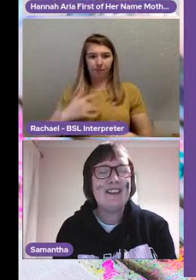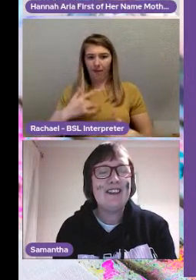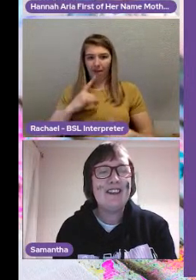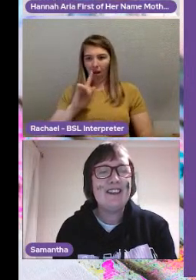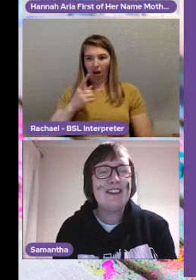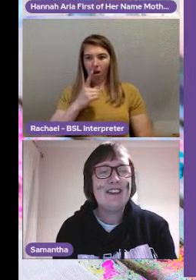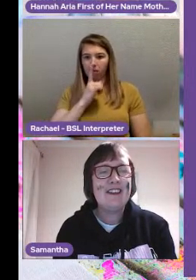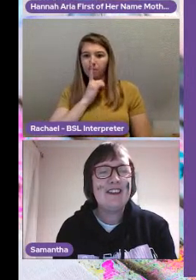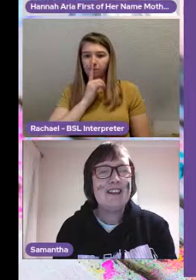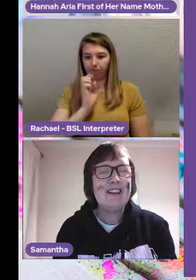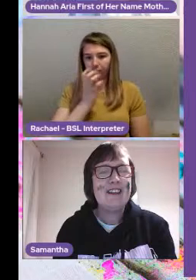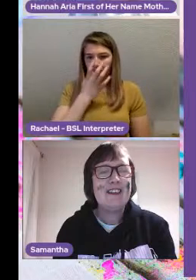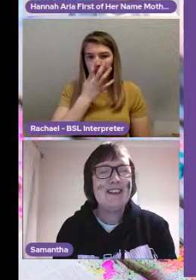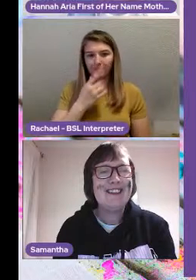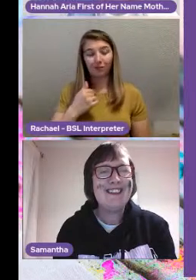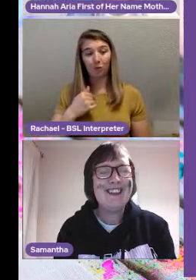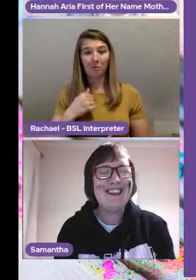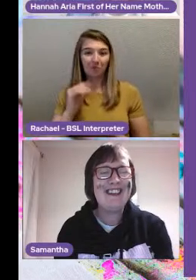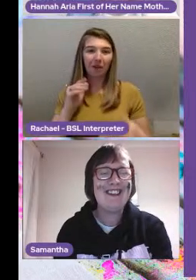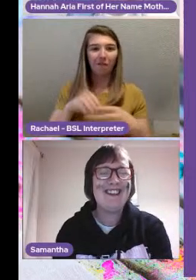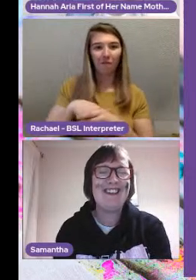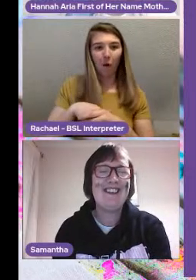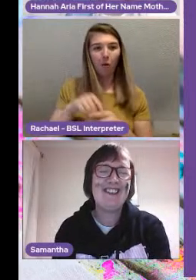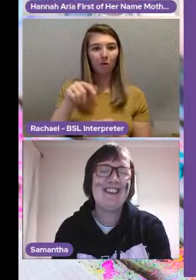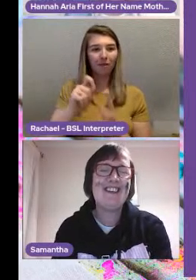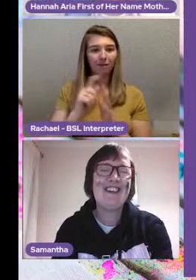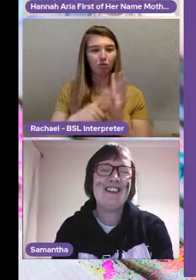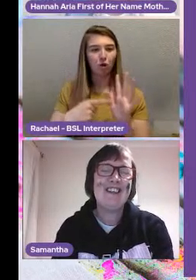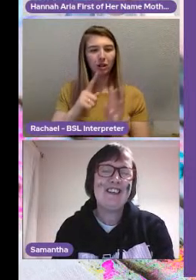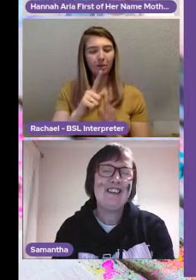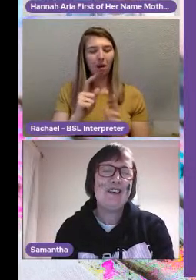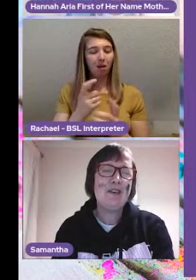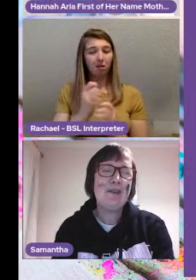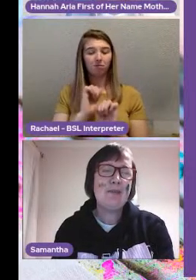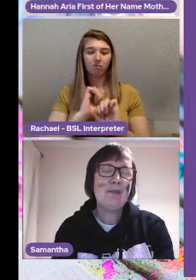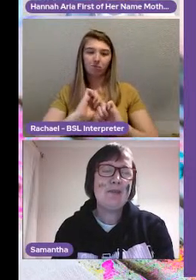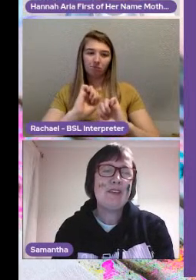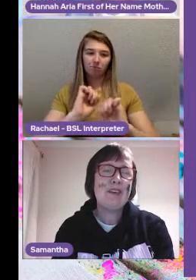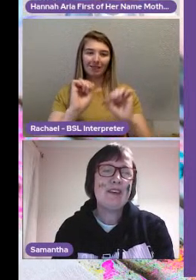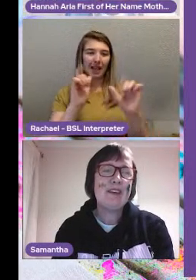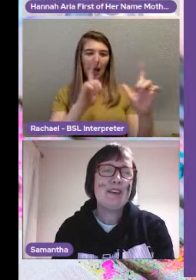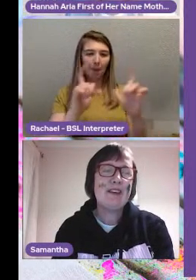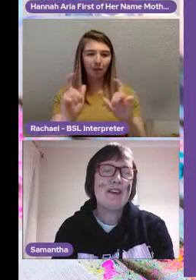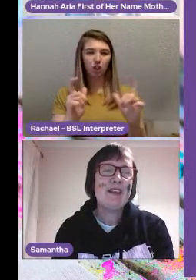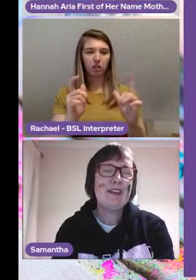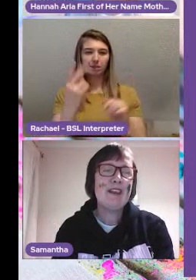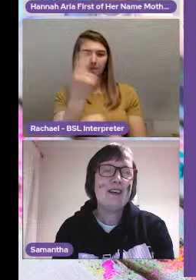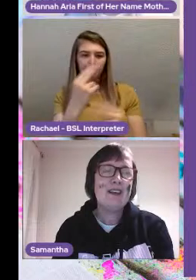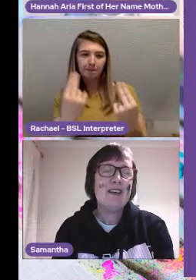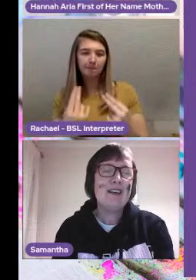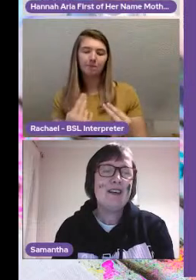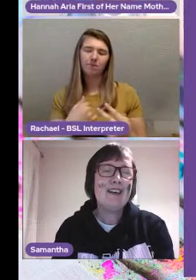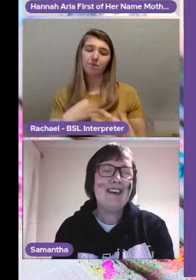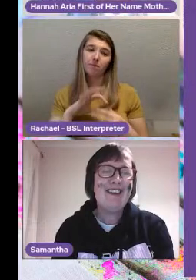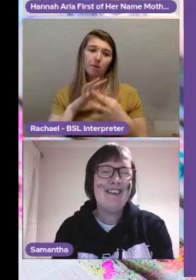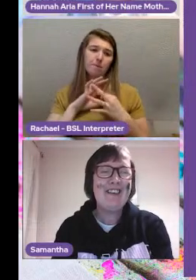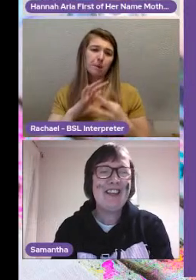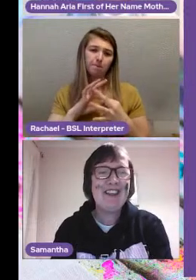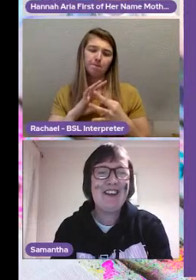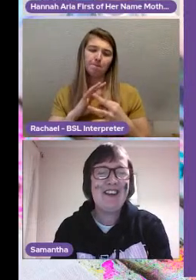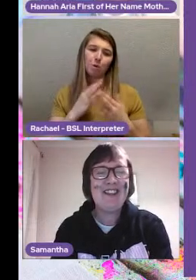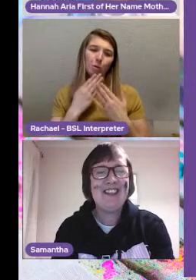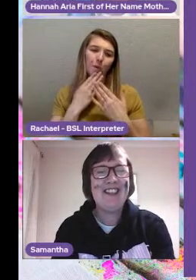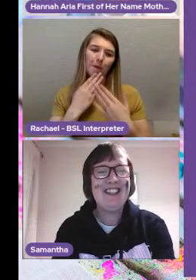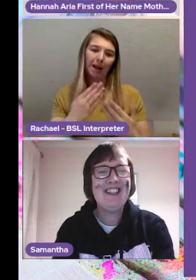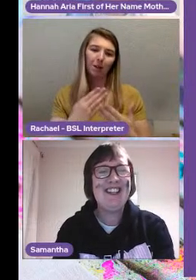So I've got quite involved in this project, but these images I really, really connect with, so thank you. Oh,